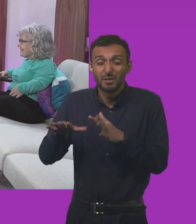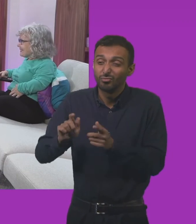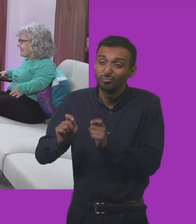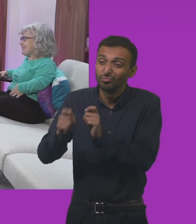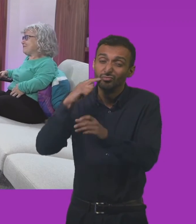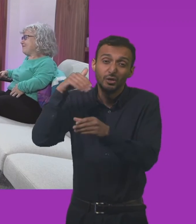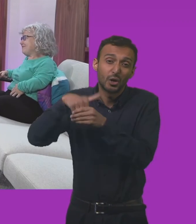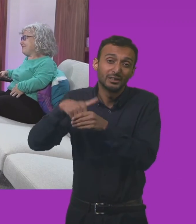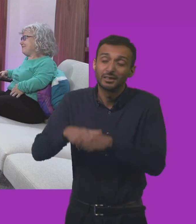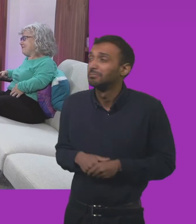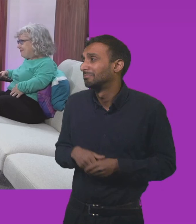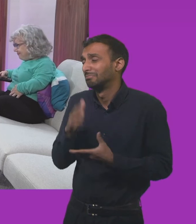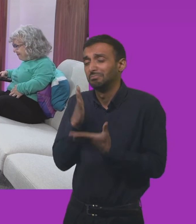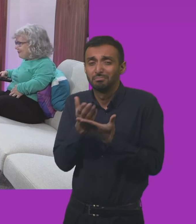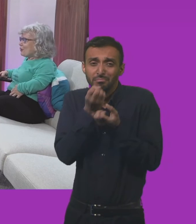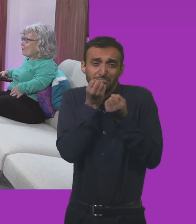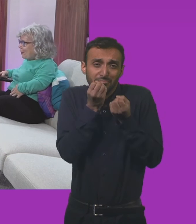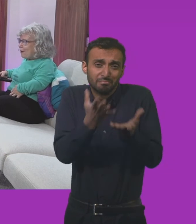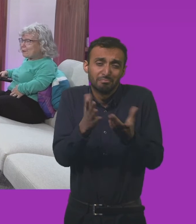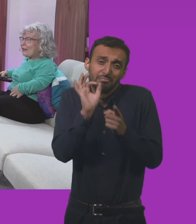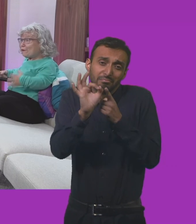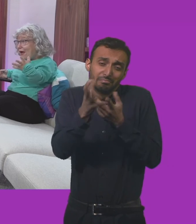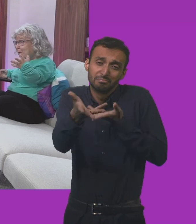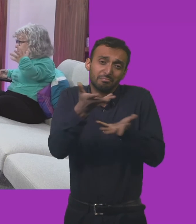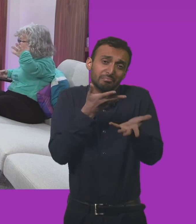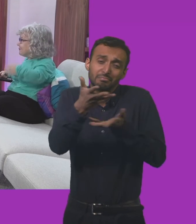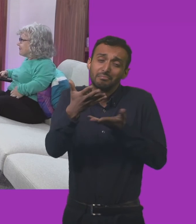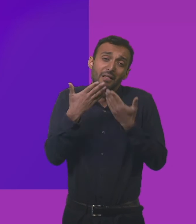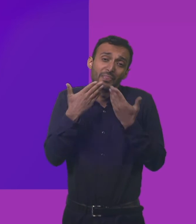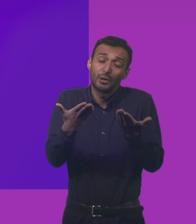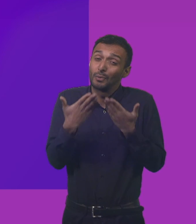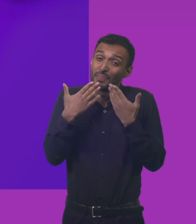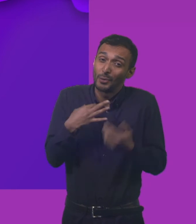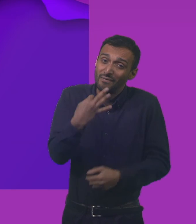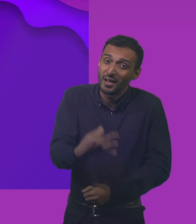Tanyalee Davis, it's been absolutely brilliant having you on. Thank you very much. You're very welcome. Thank you for having me.